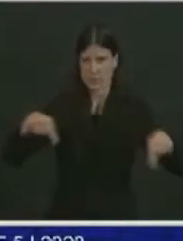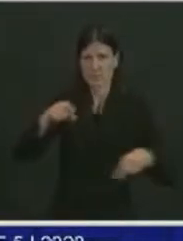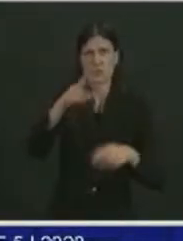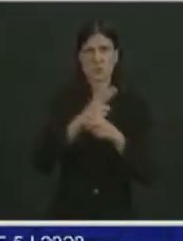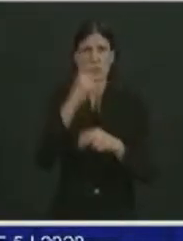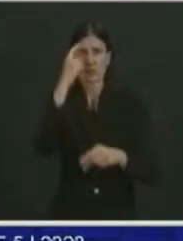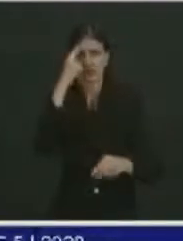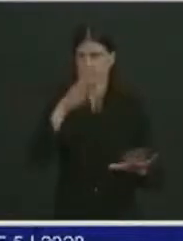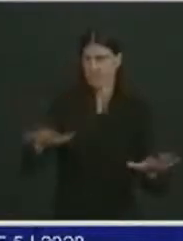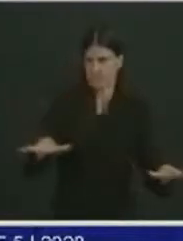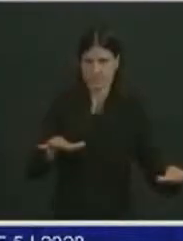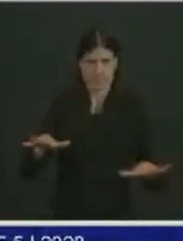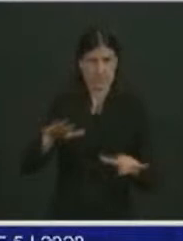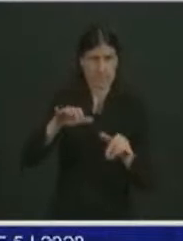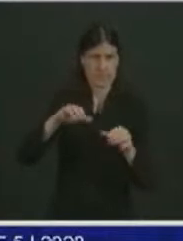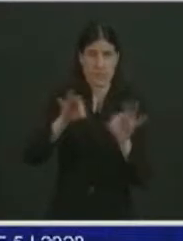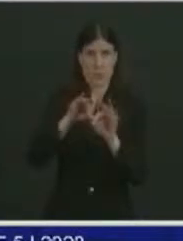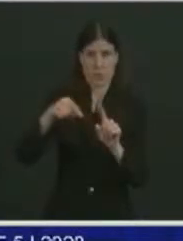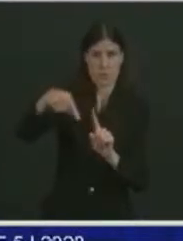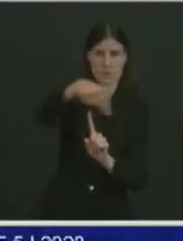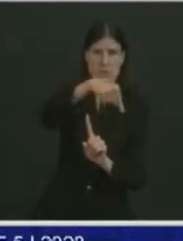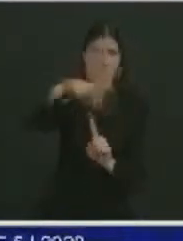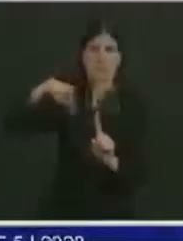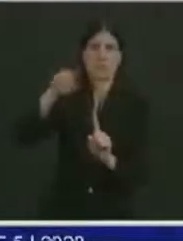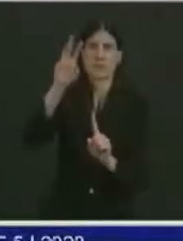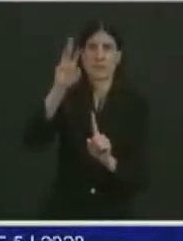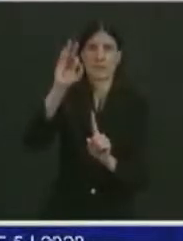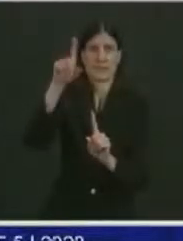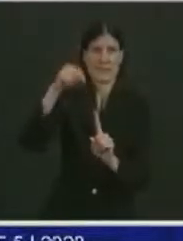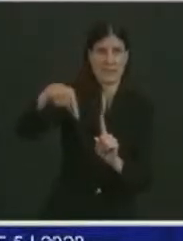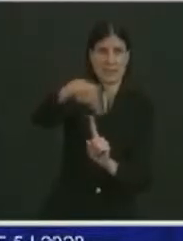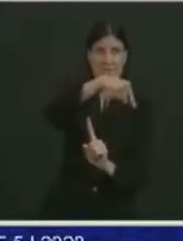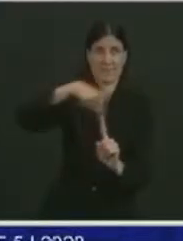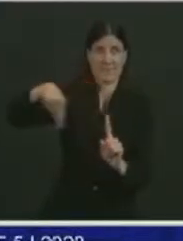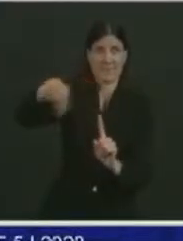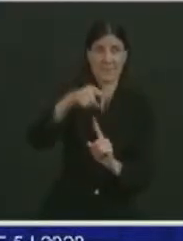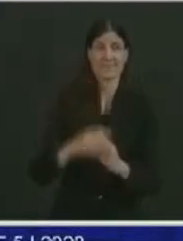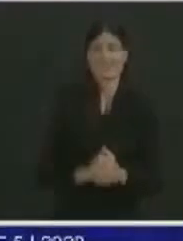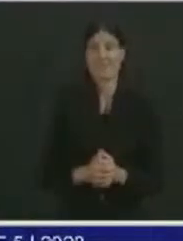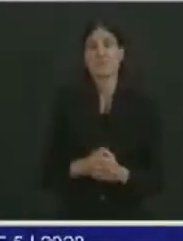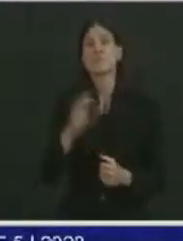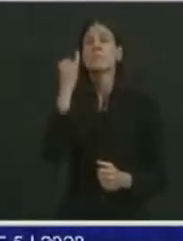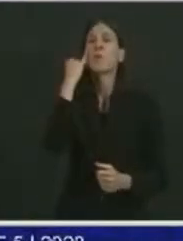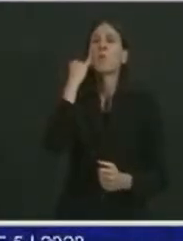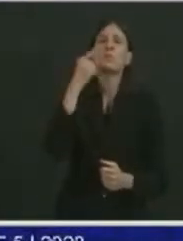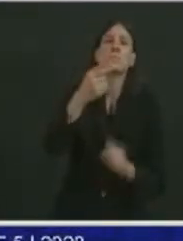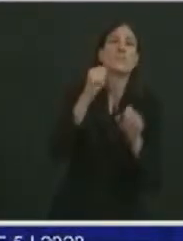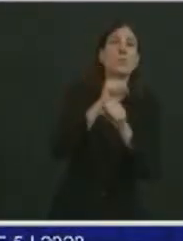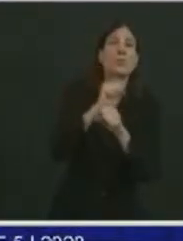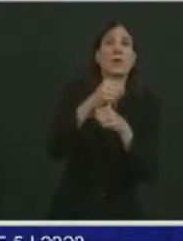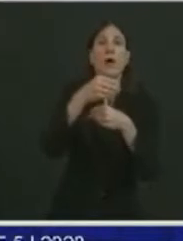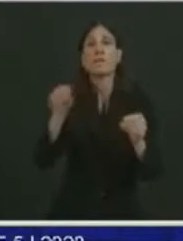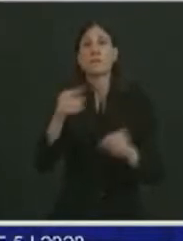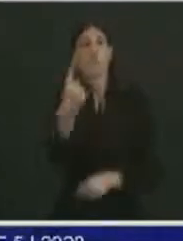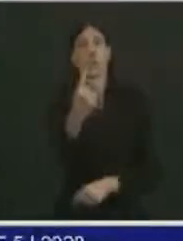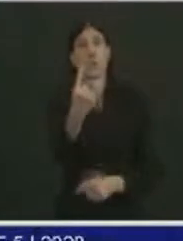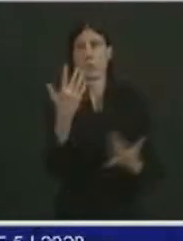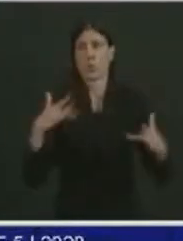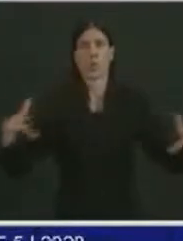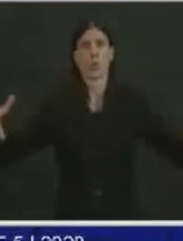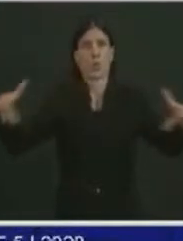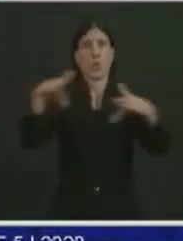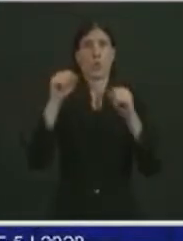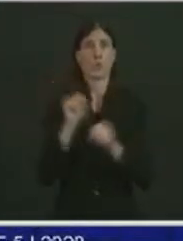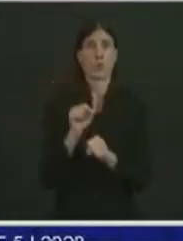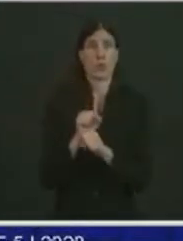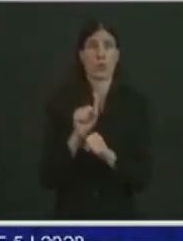of these rules. If you are alone working in your office, you do not need to wear a face cloth covering. If you leave your office to